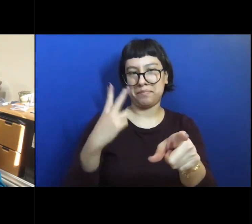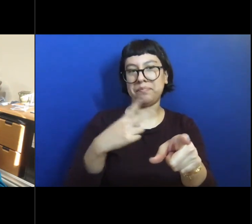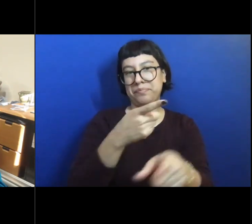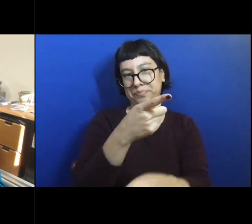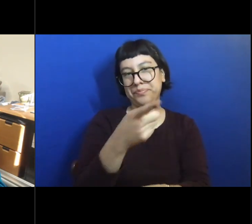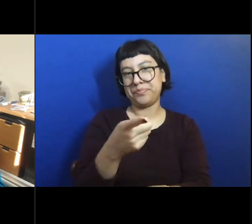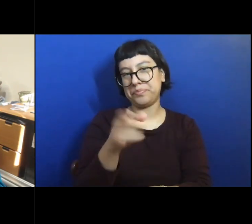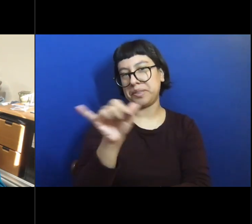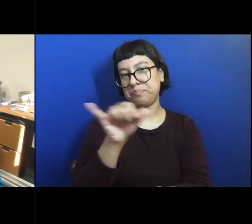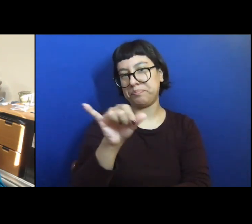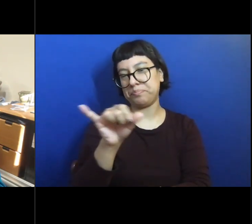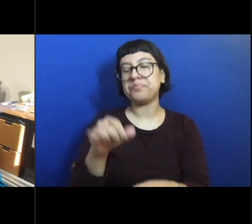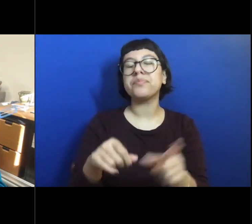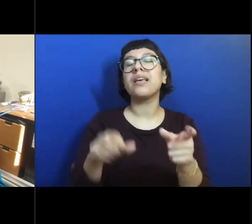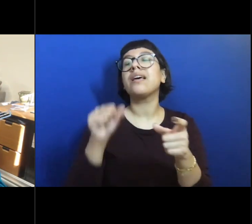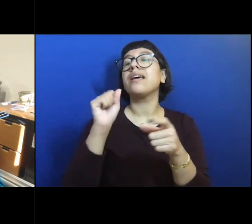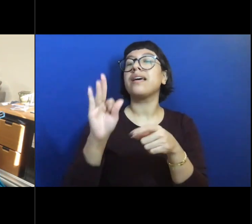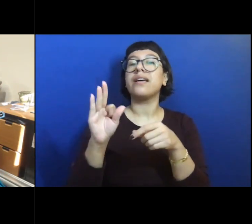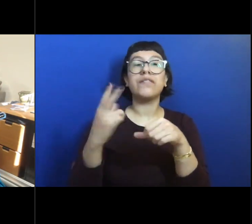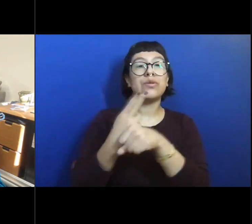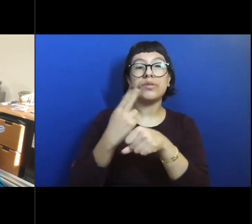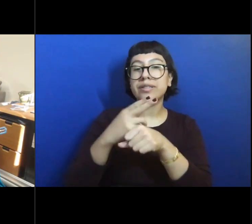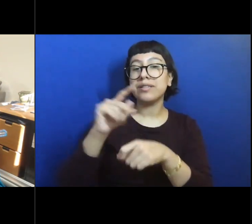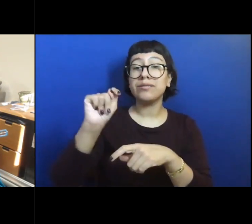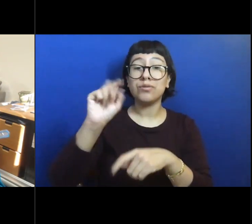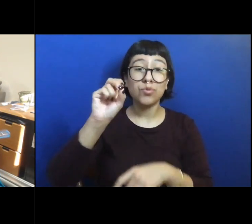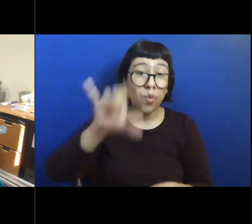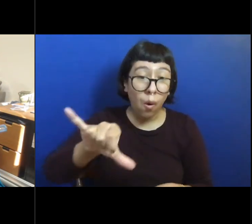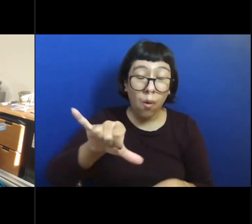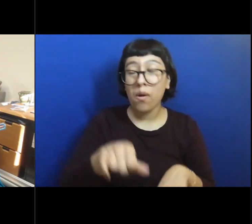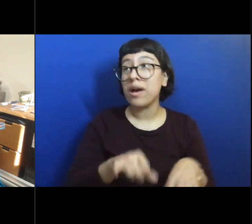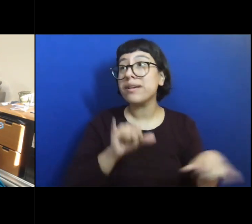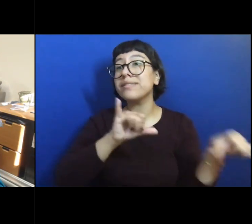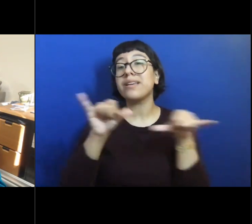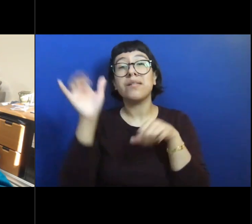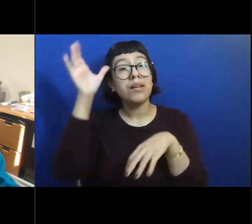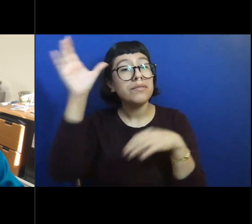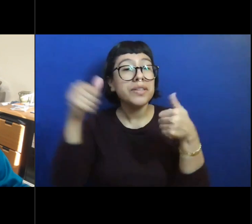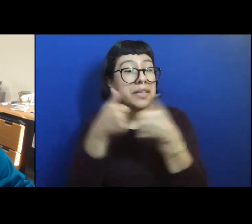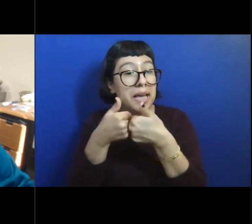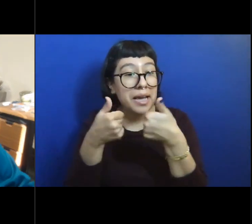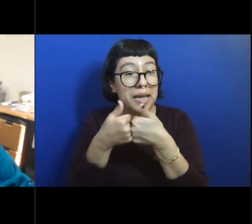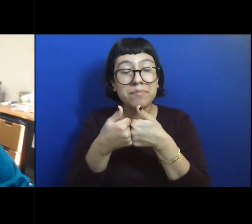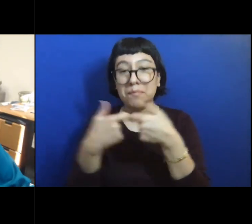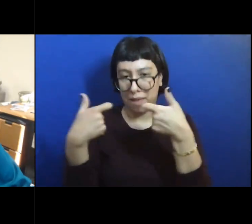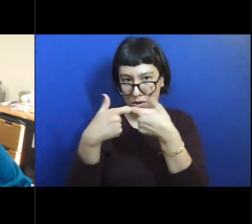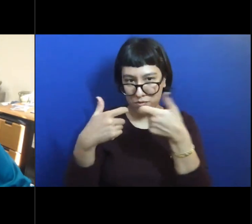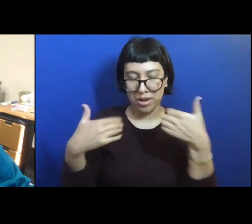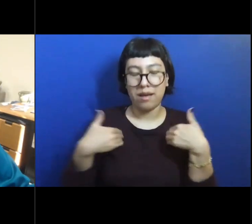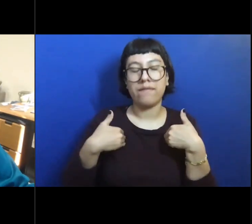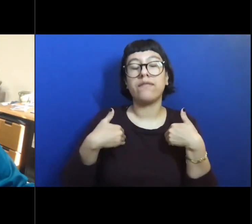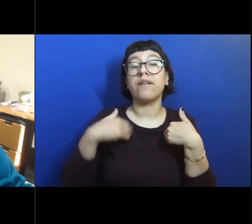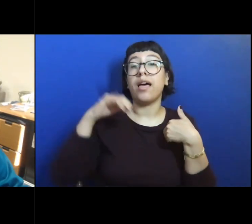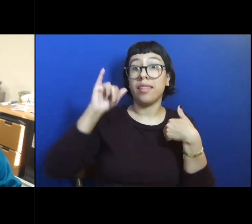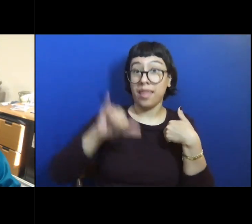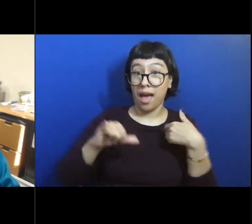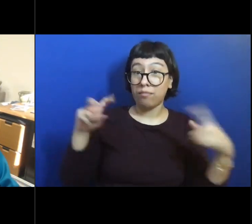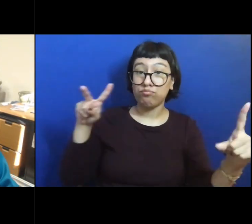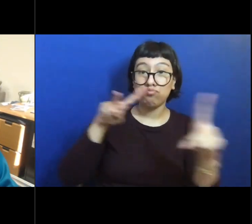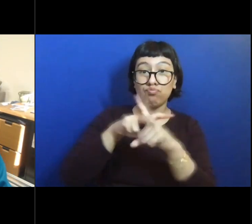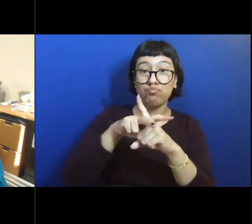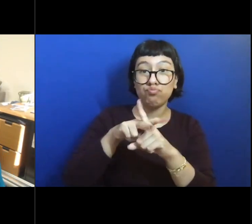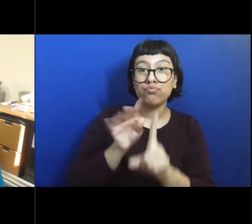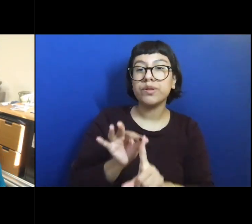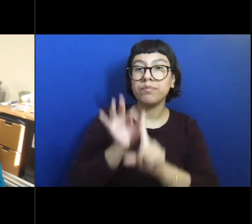at home, if you're powering one of your little toy, or if you're powering a game or something like that. And so that plugs into a special